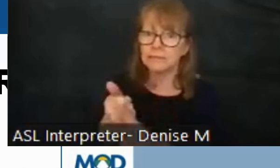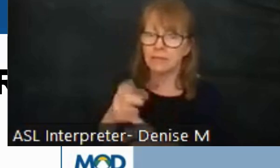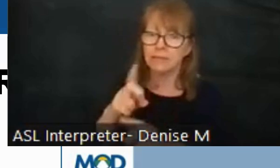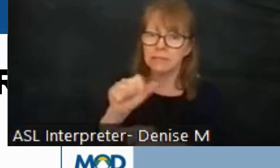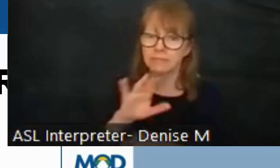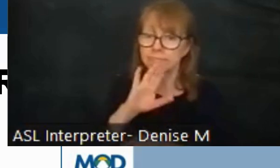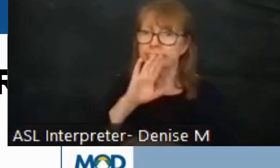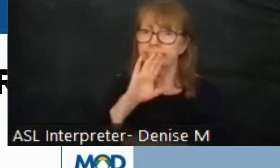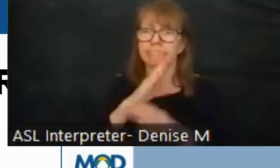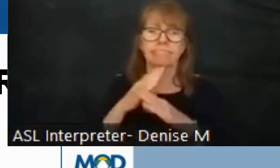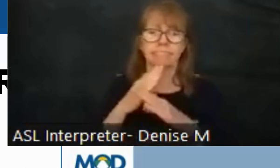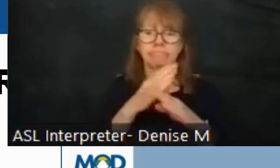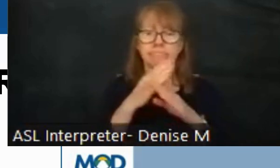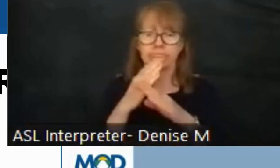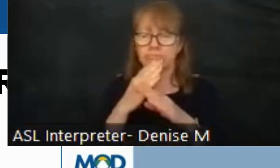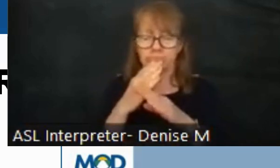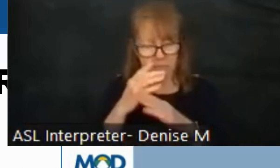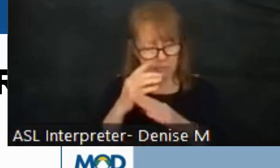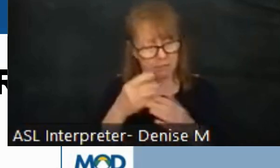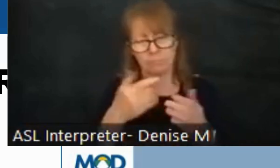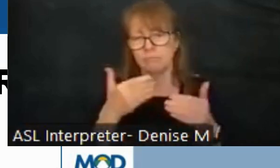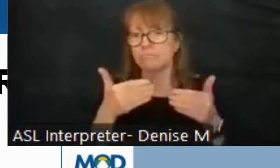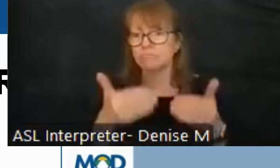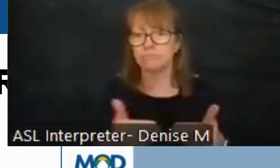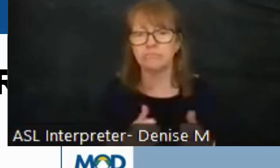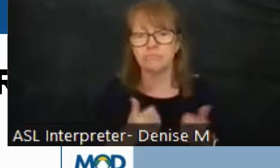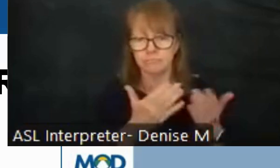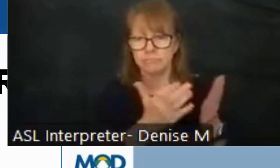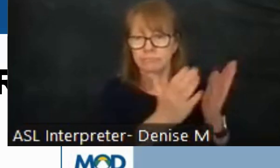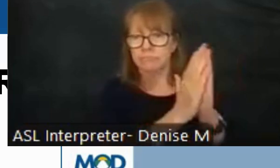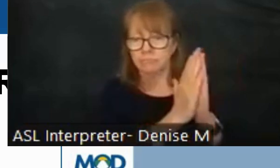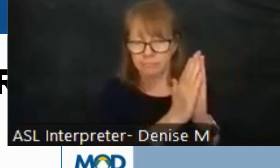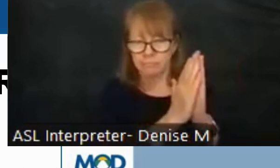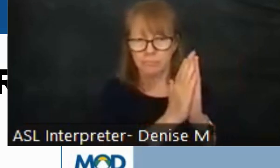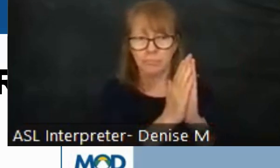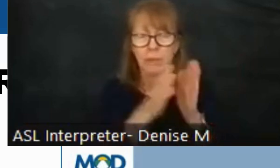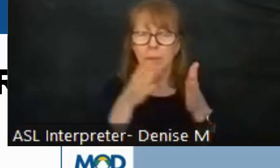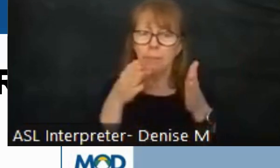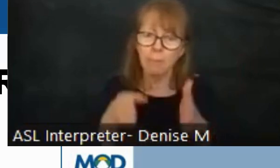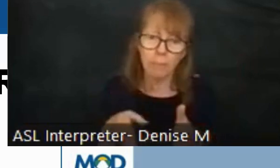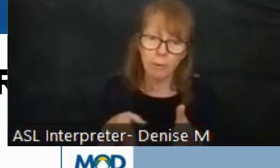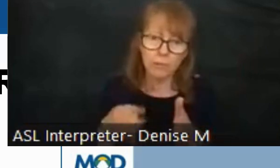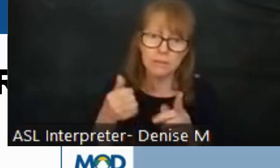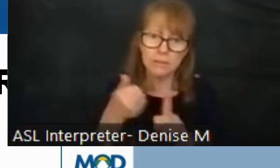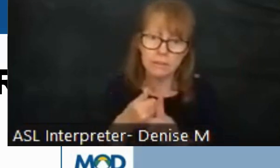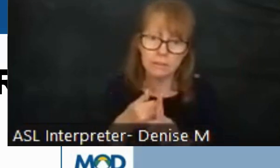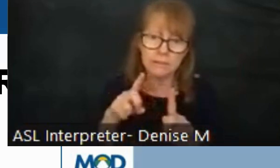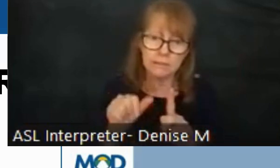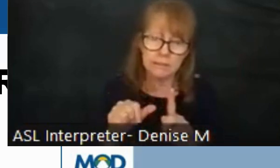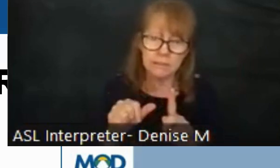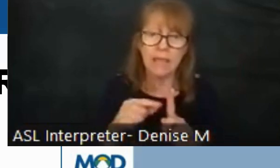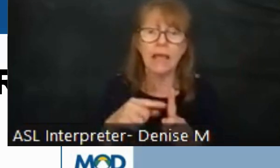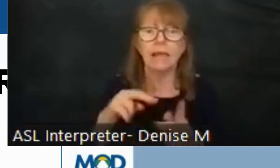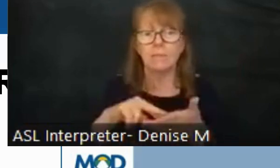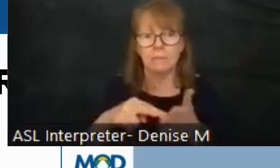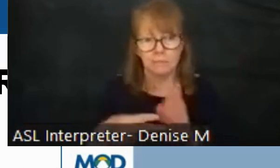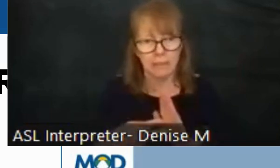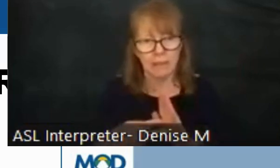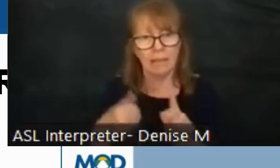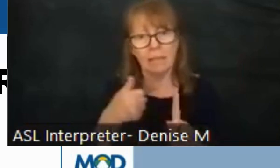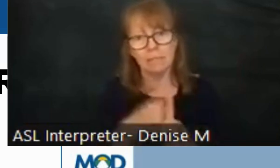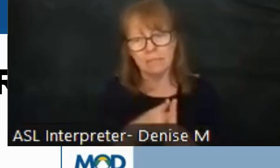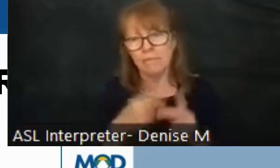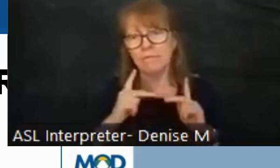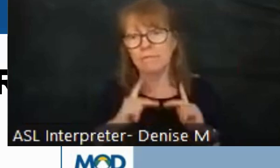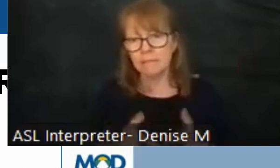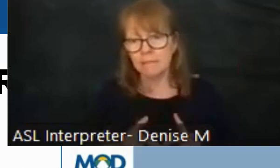to their disability-related limitations. And by a person with a disability, we're referring to an individual who has a physical or mental impairment